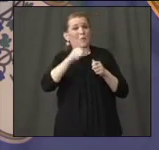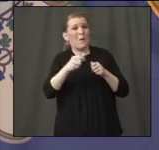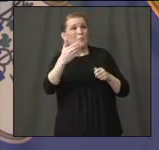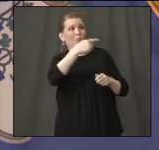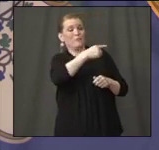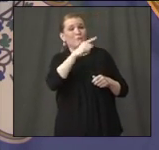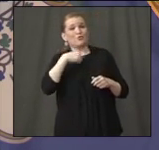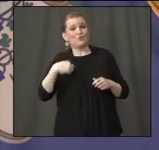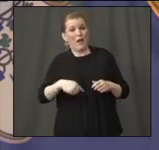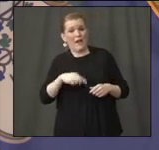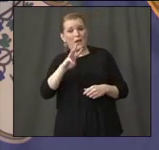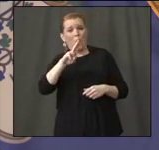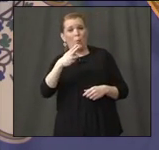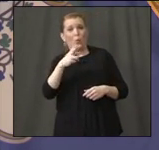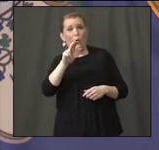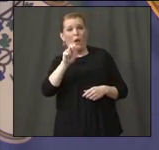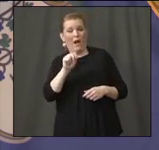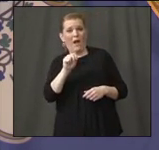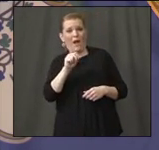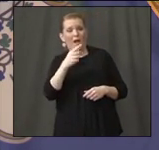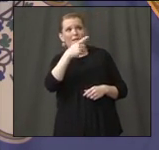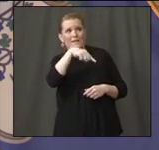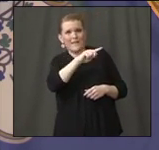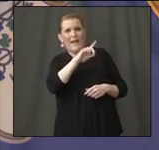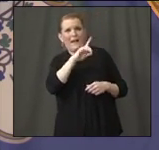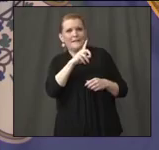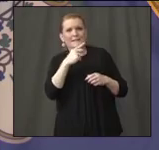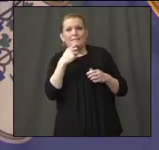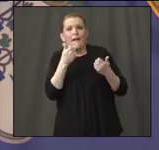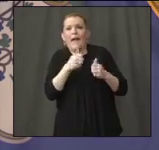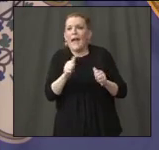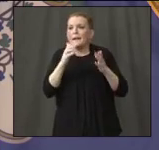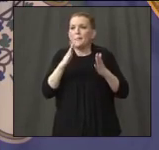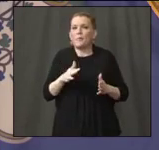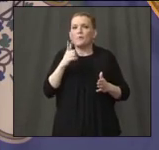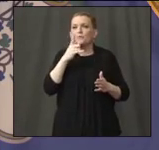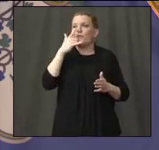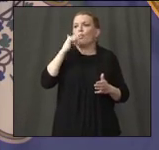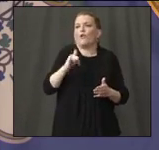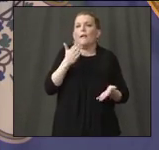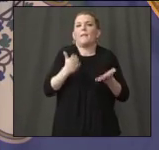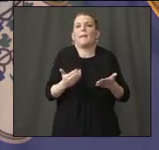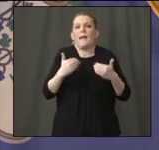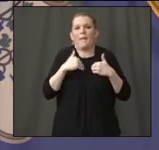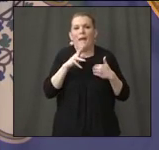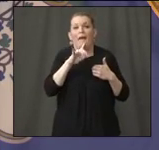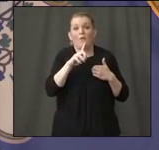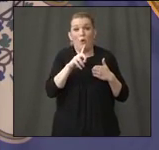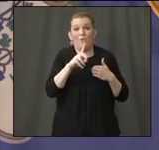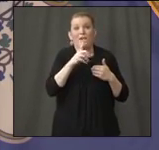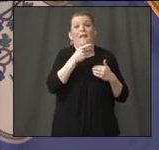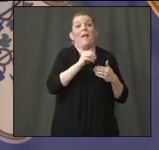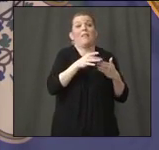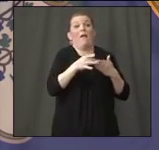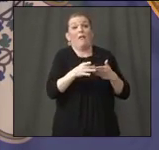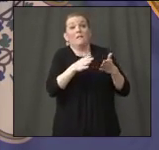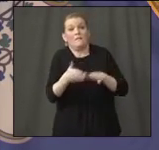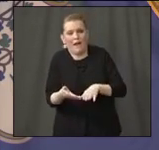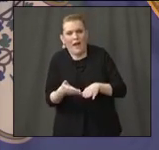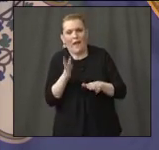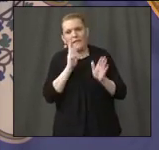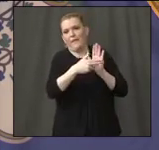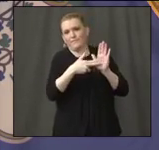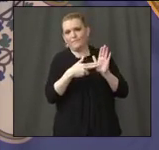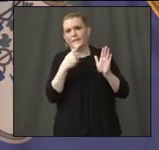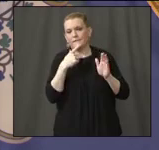broader definition on that. We follow the same definition, by the way, as the CDC and the federal authorities do. Other states have a